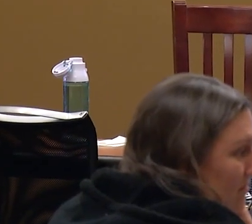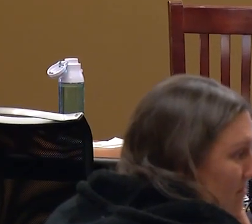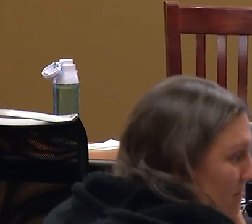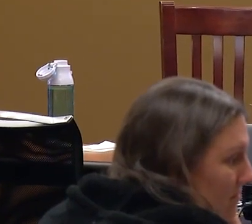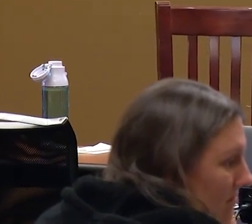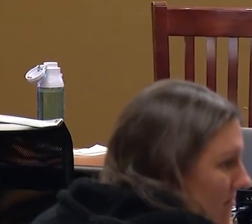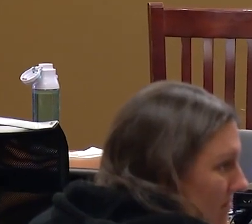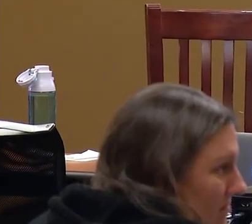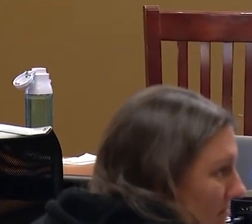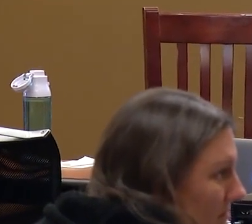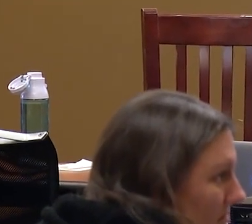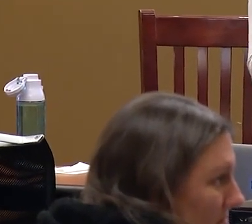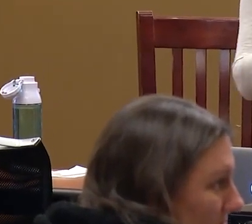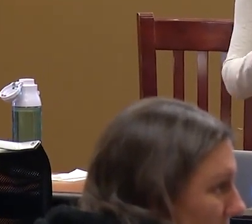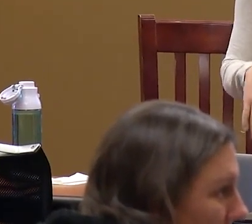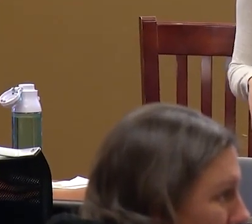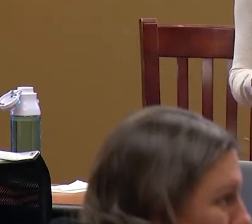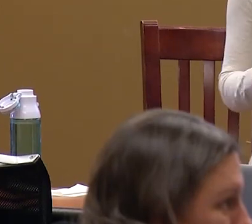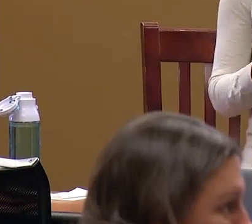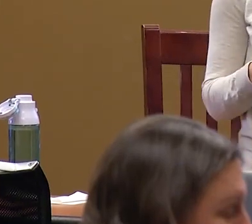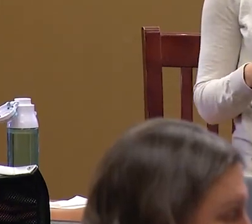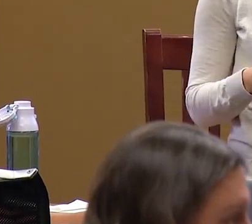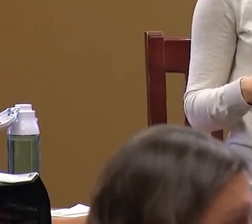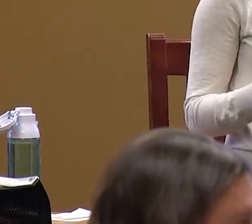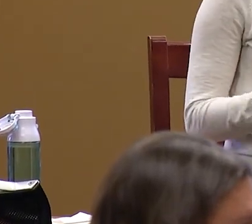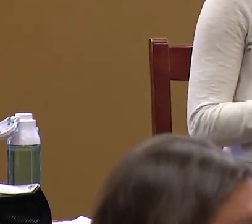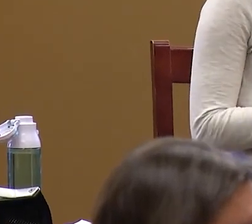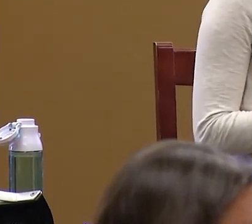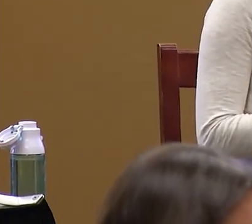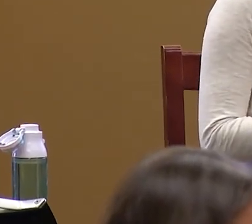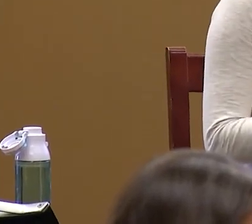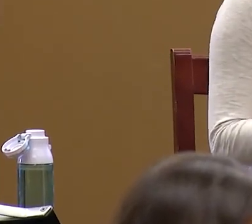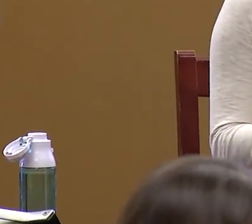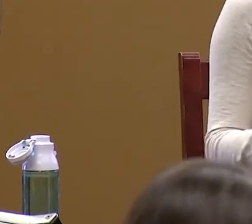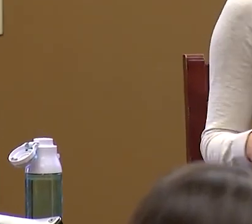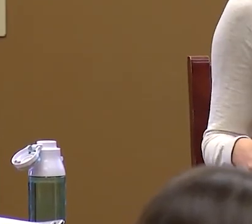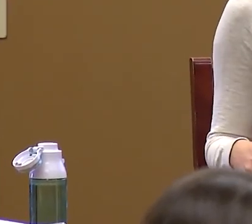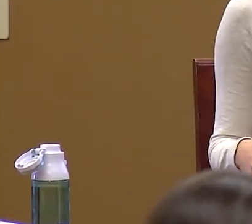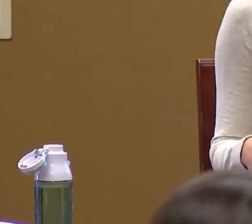All right, so a lot of our kids, as we went through,